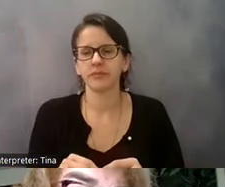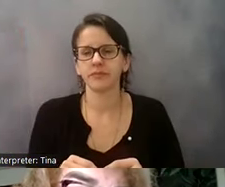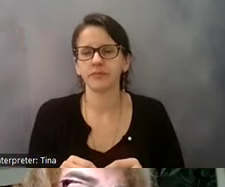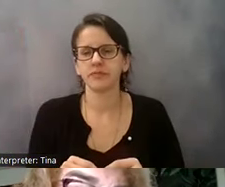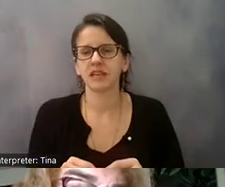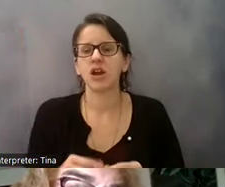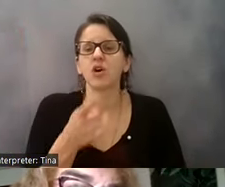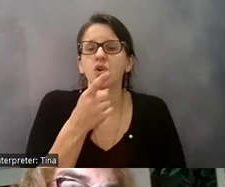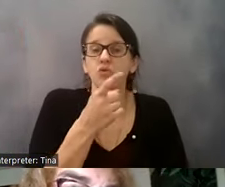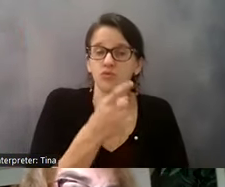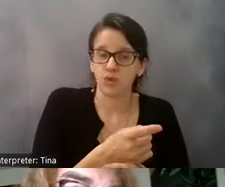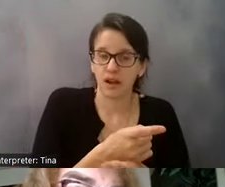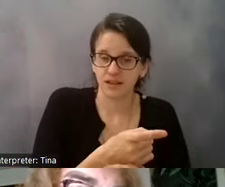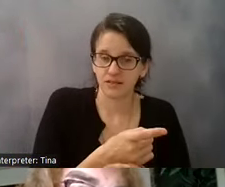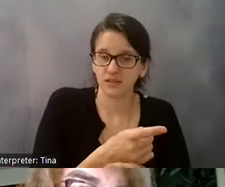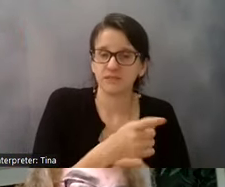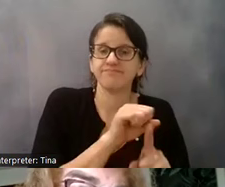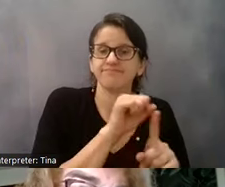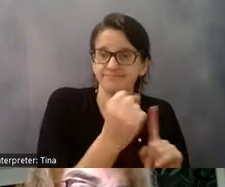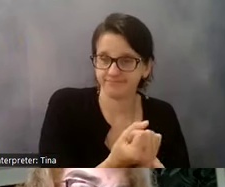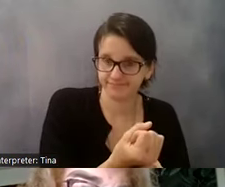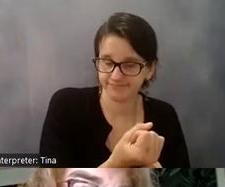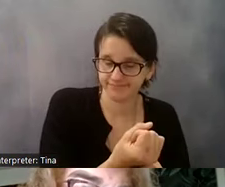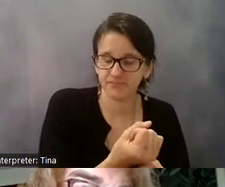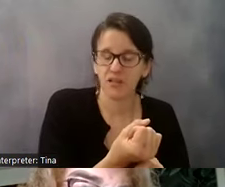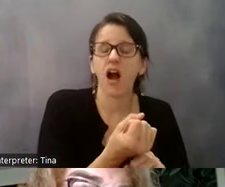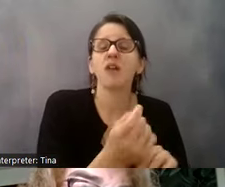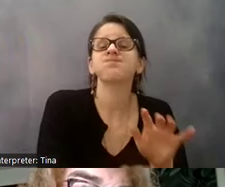right circumstances, and the right circumstances